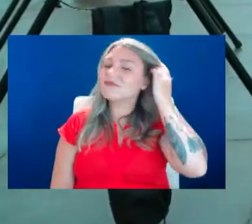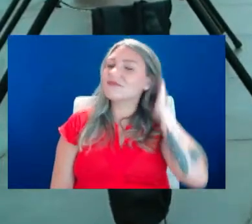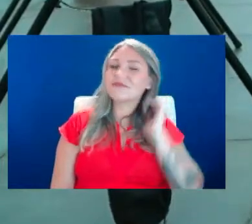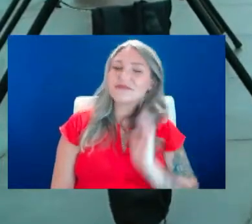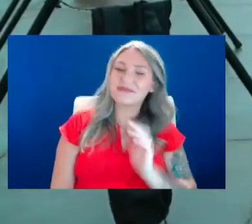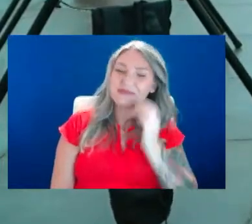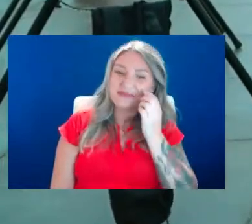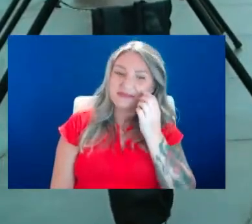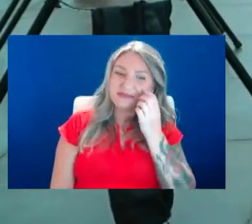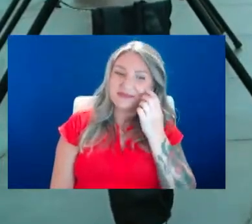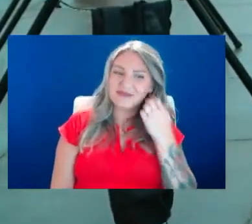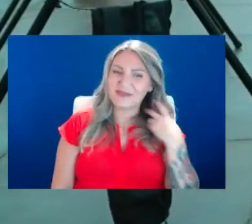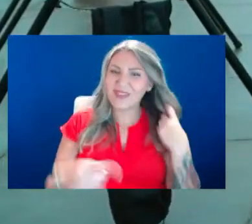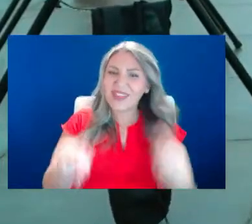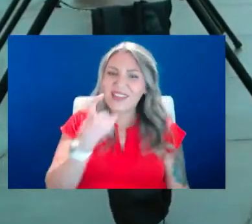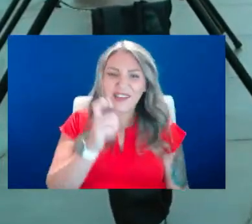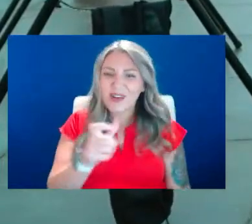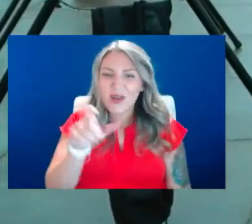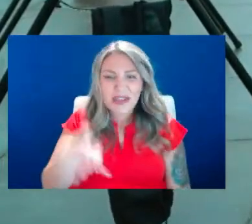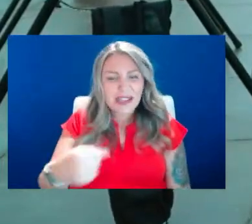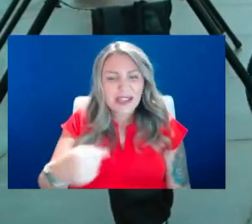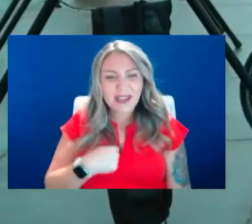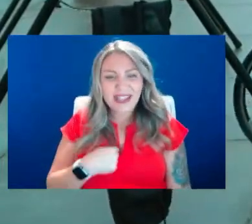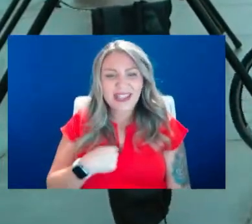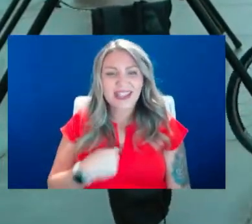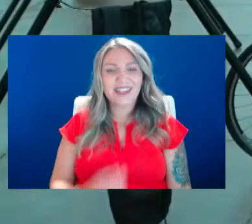They don't need me.